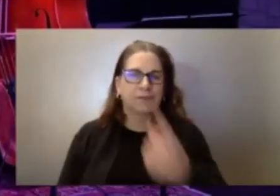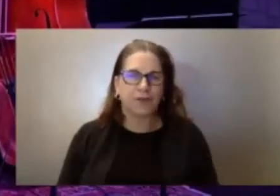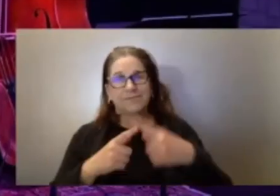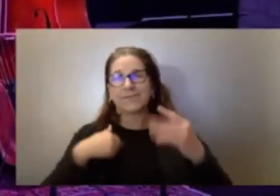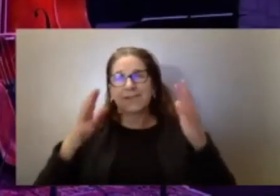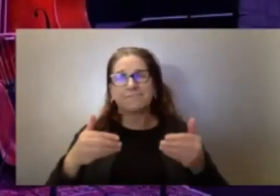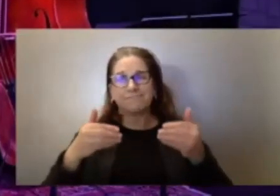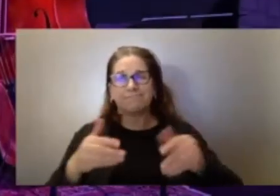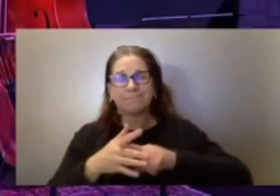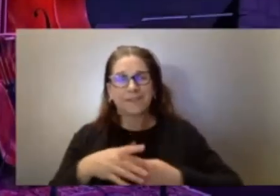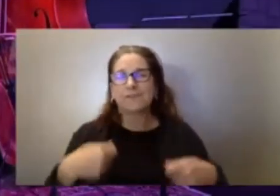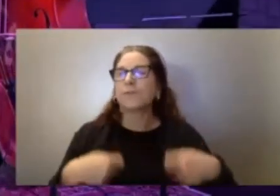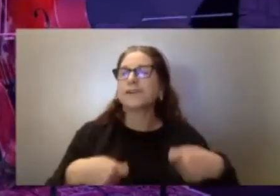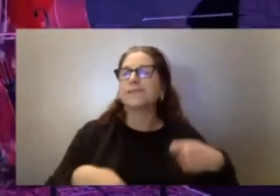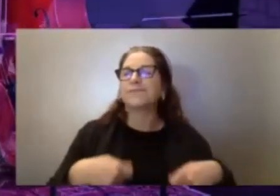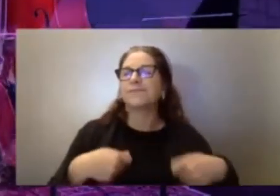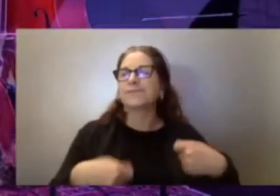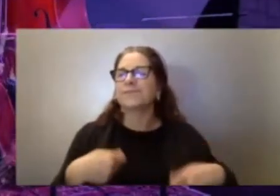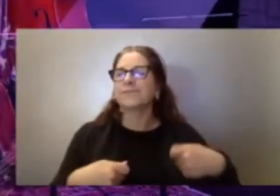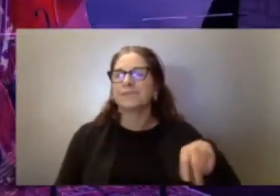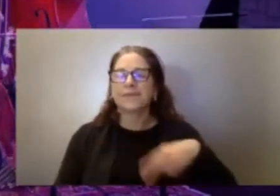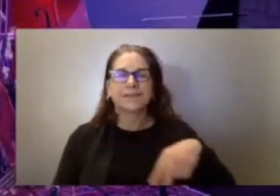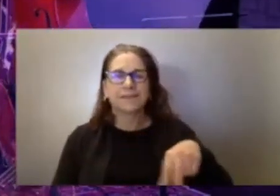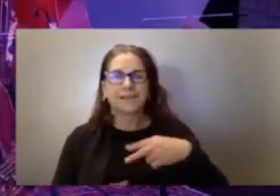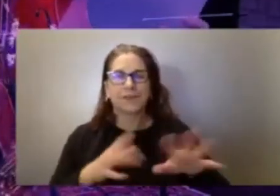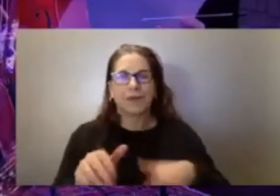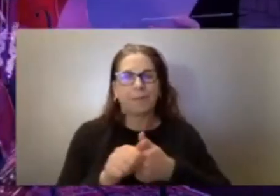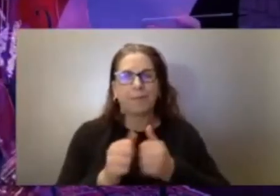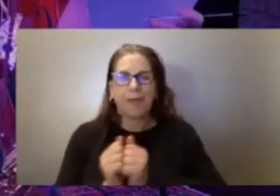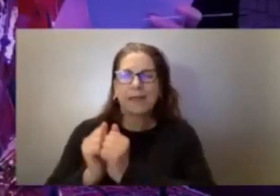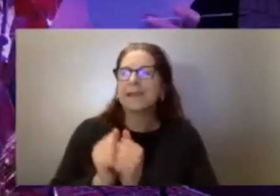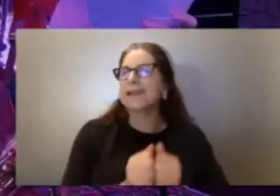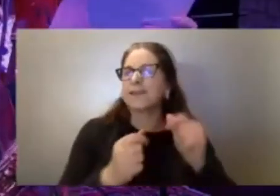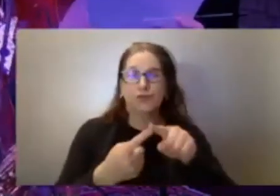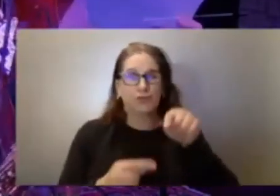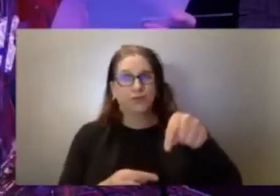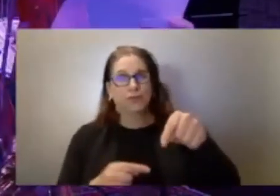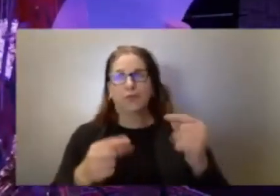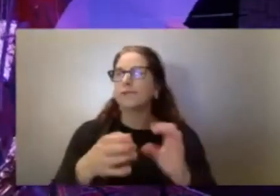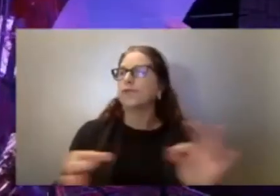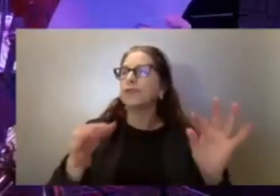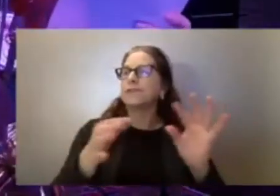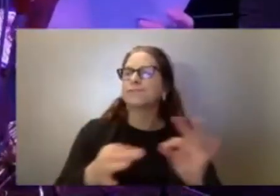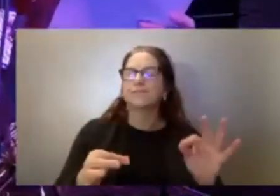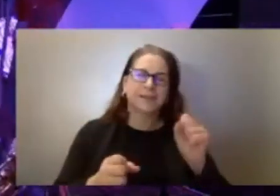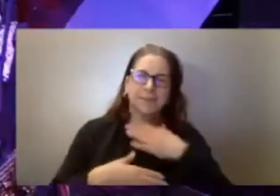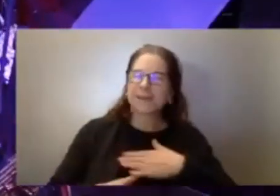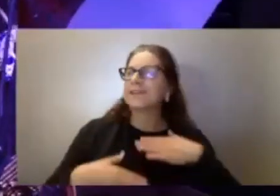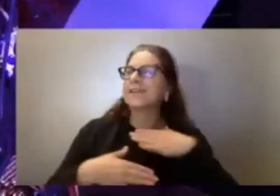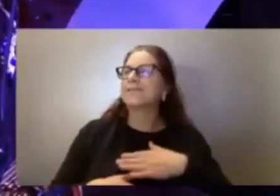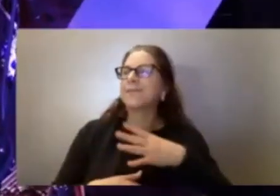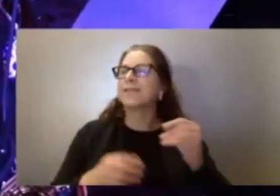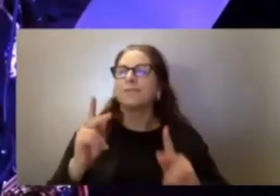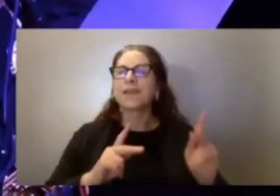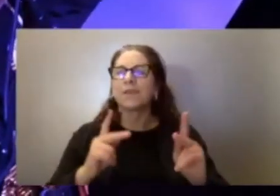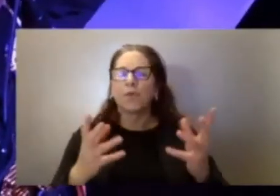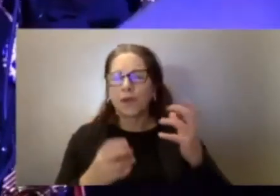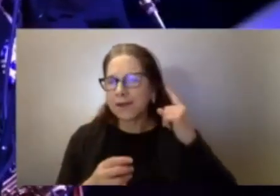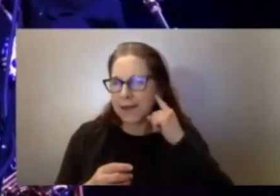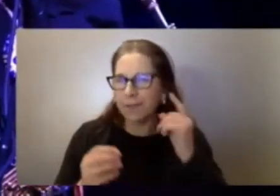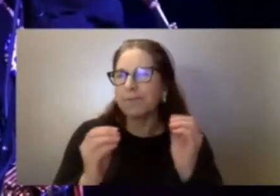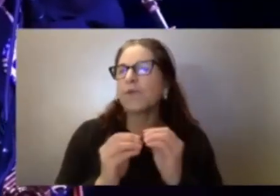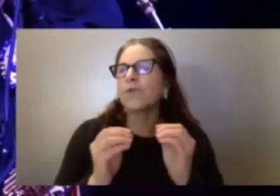to accompany the story. It is pleasing, and the people want to hear more. They want to hear what kind